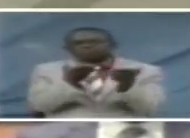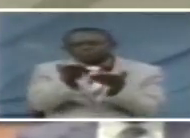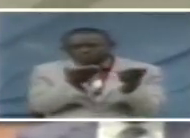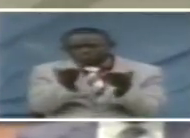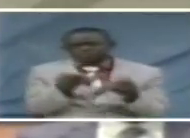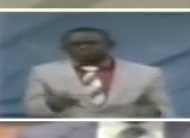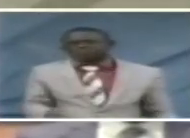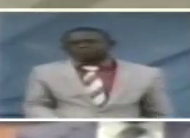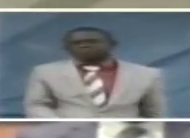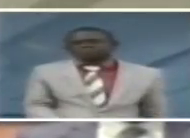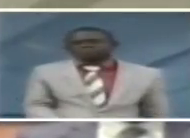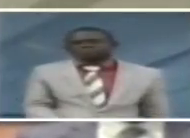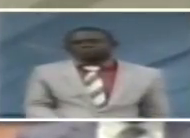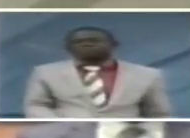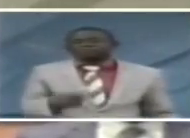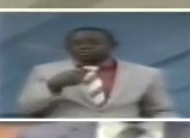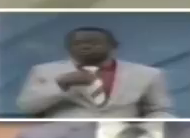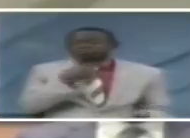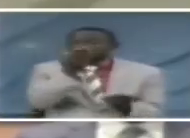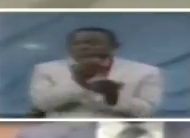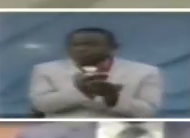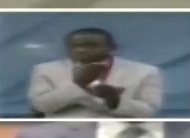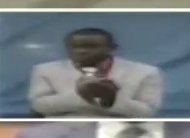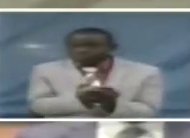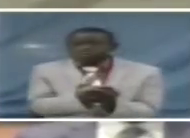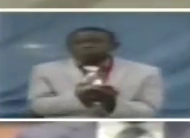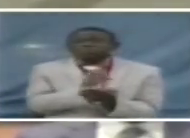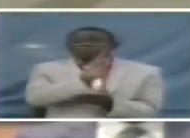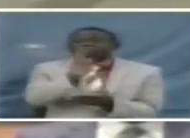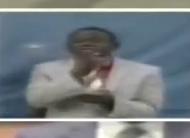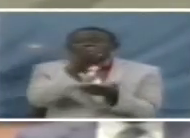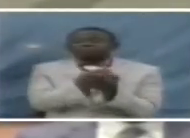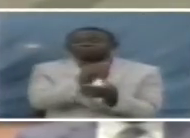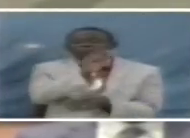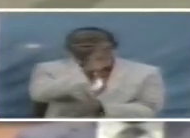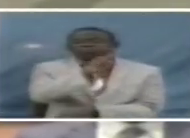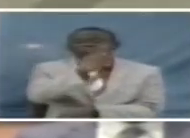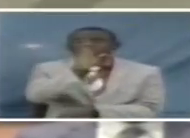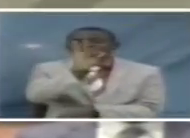General public services. Sir, I propose to spend